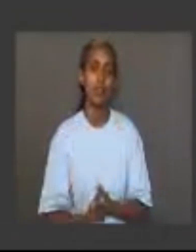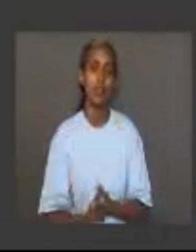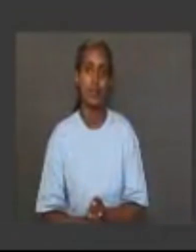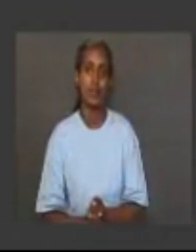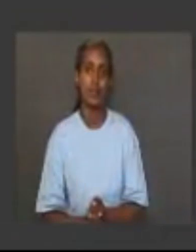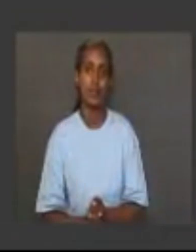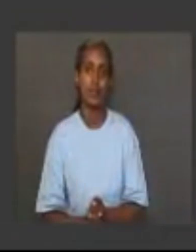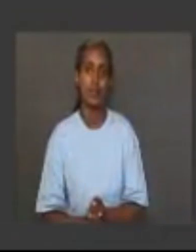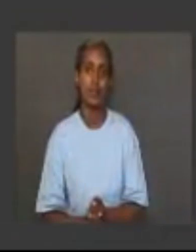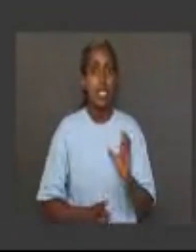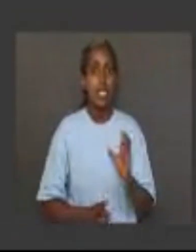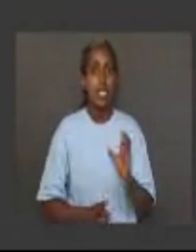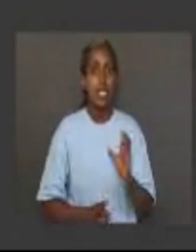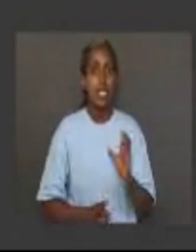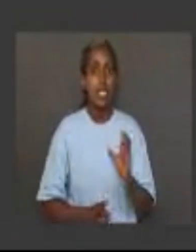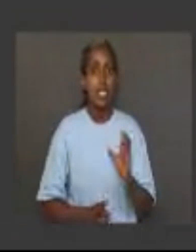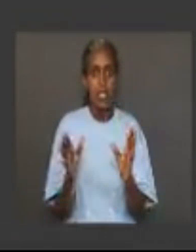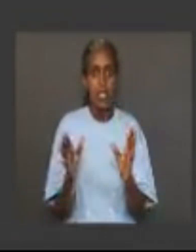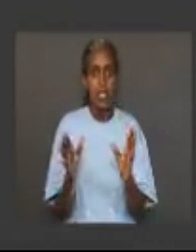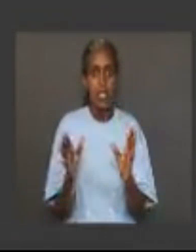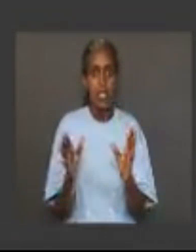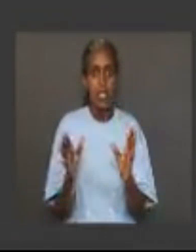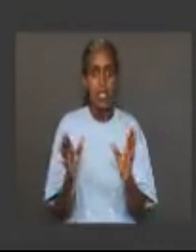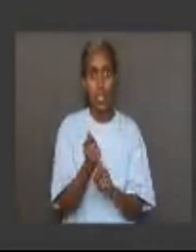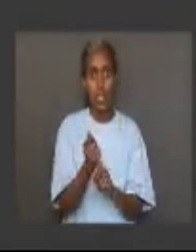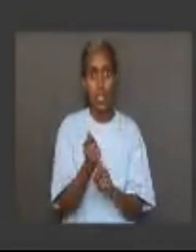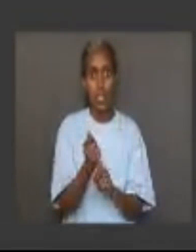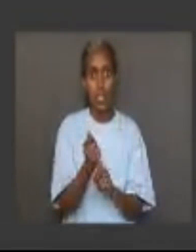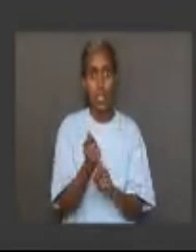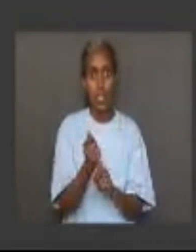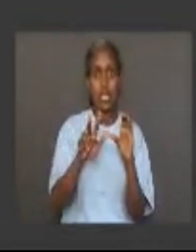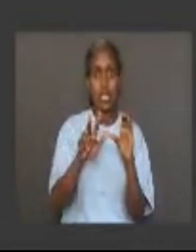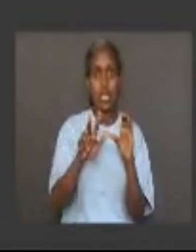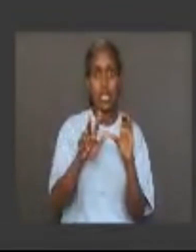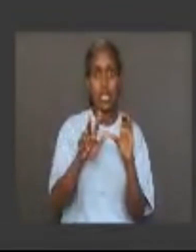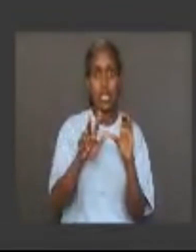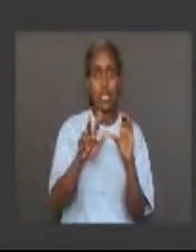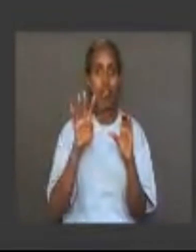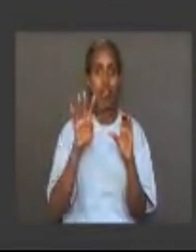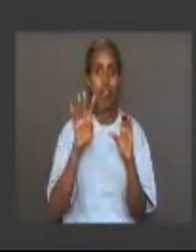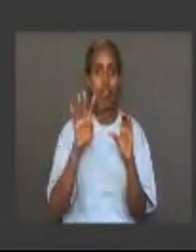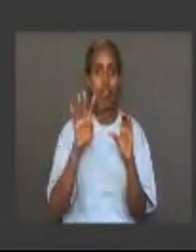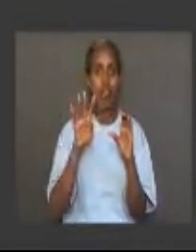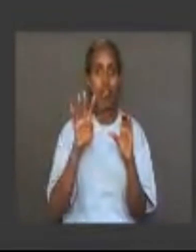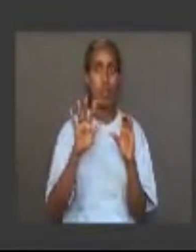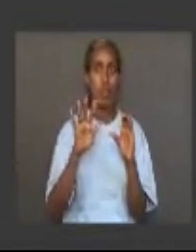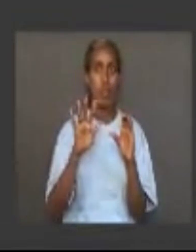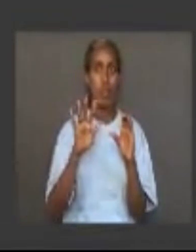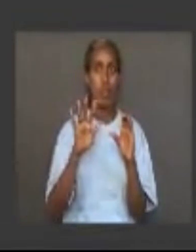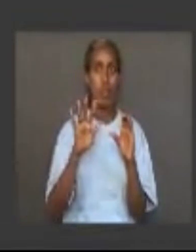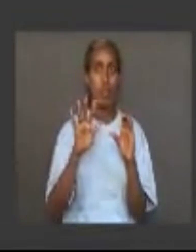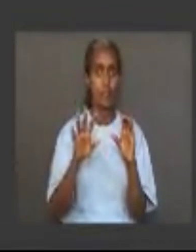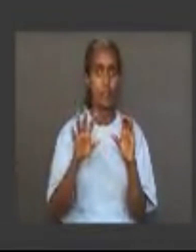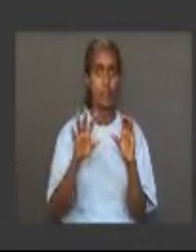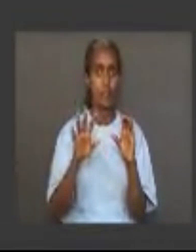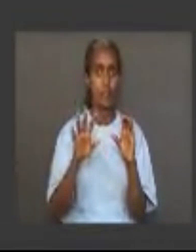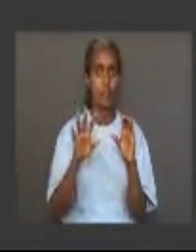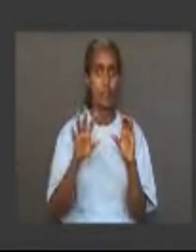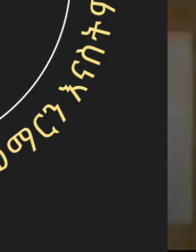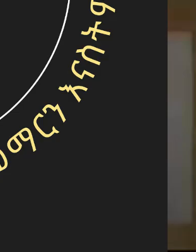C is the set containing 3, 4, 5, 6.